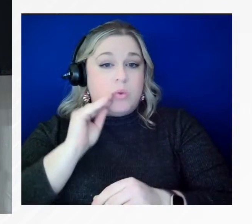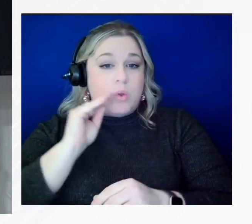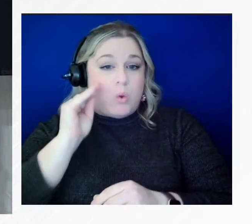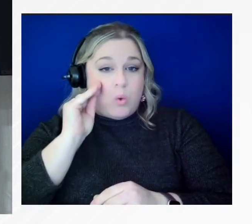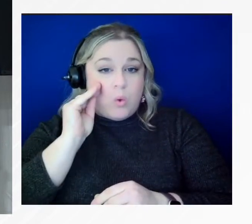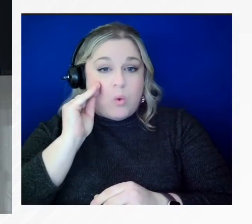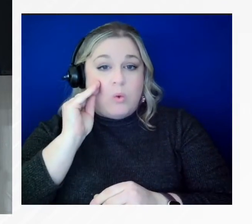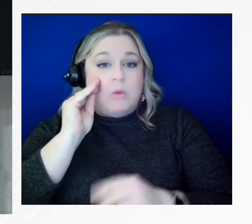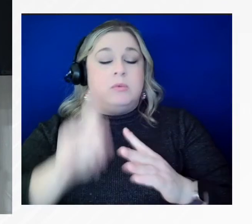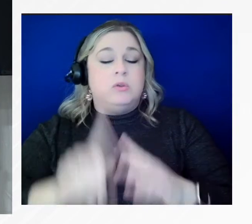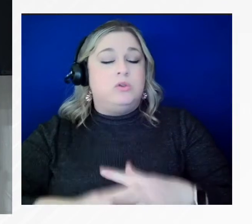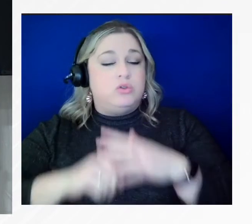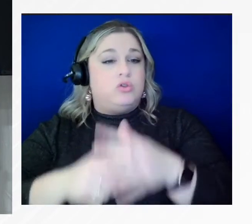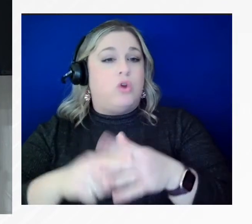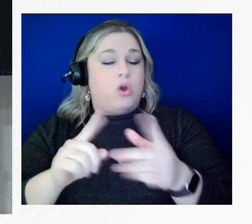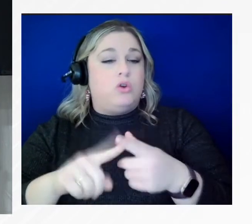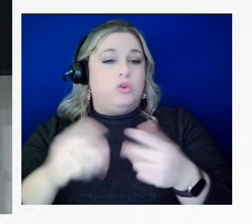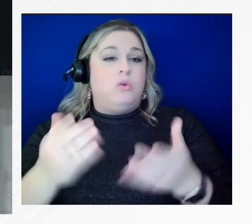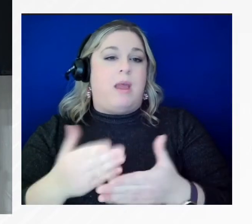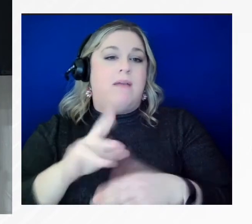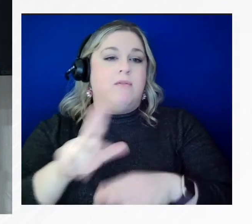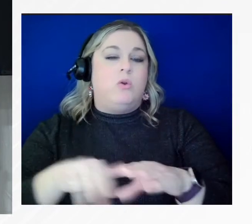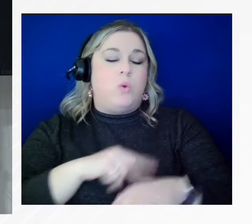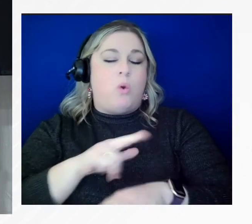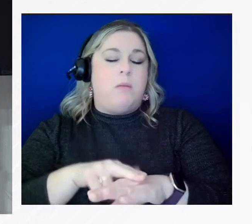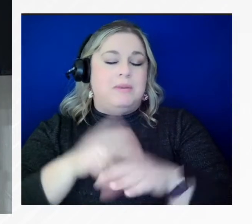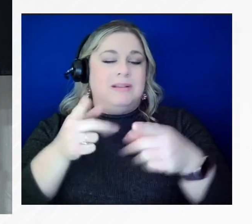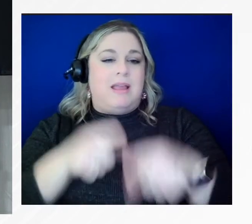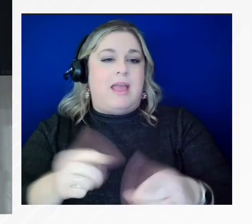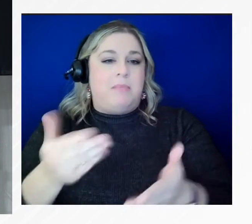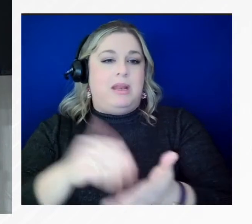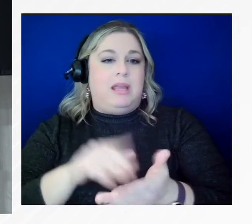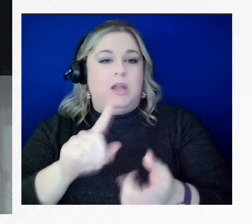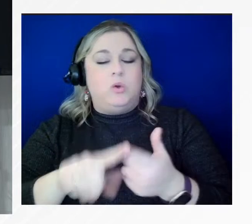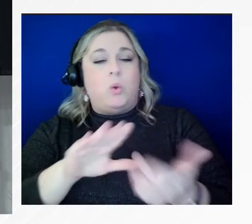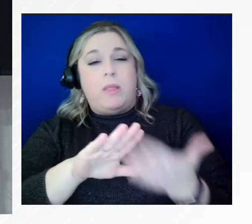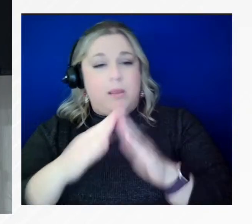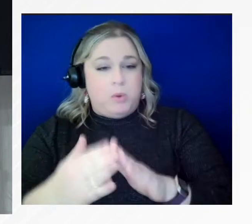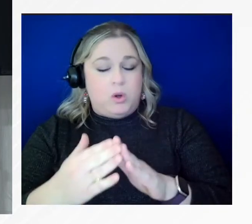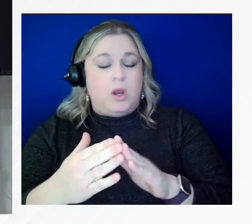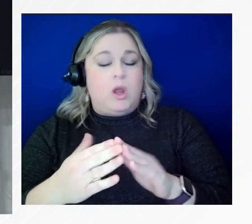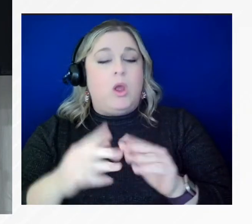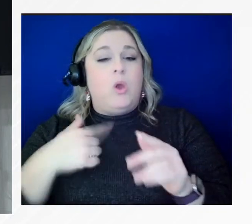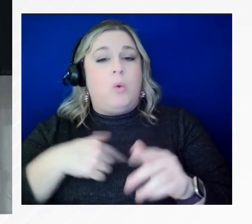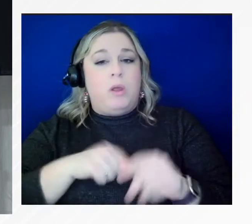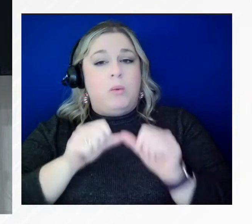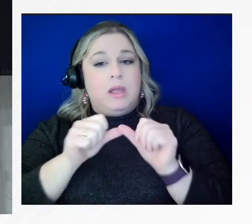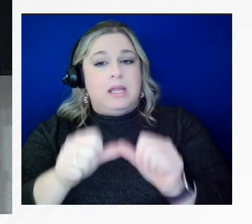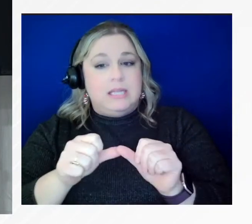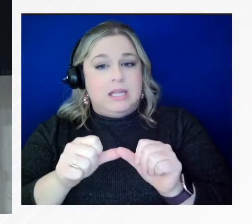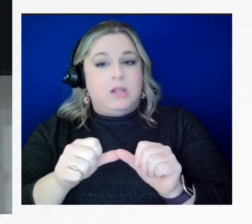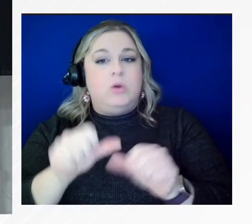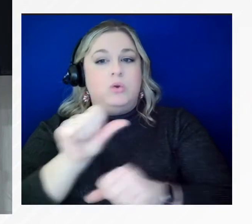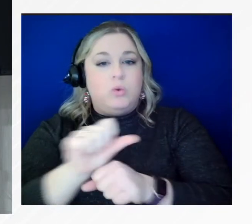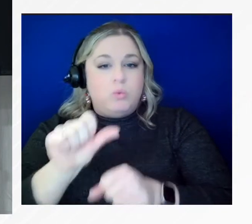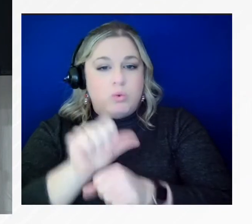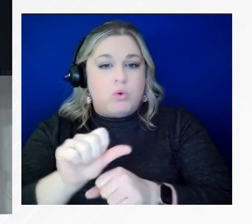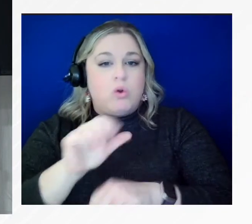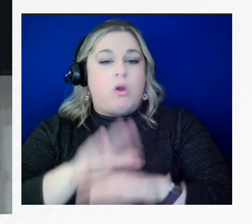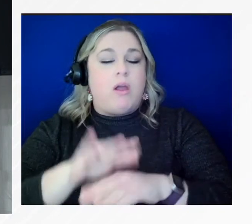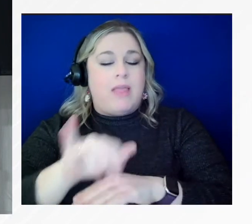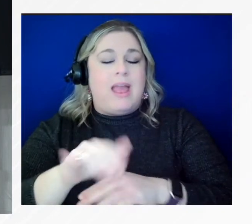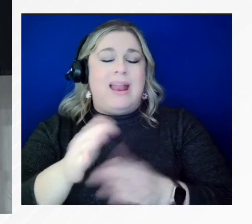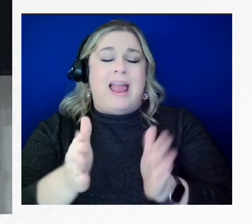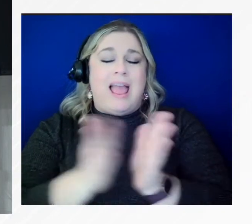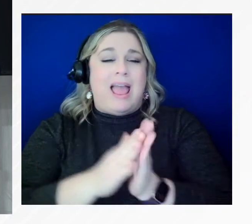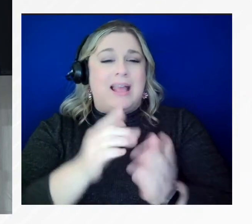start to bring some of that normalcy back to the community. We will continue to work on that. I ask each and every one of